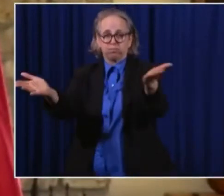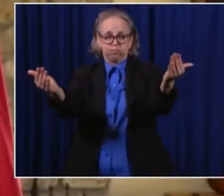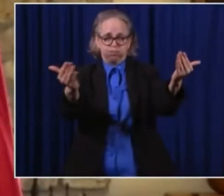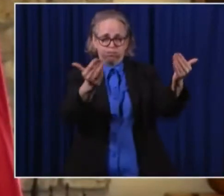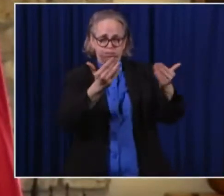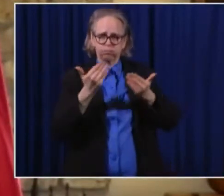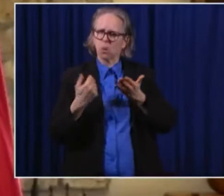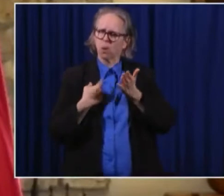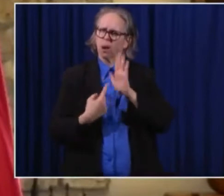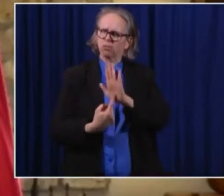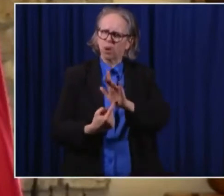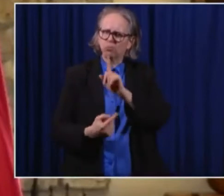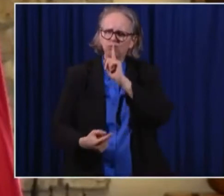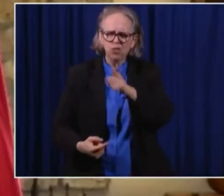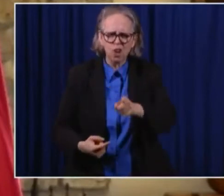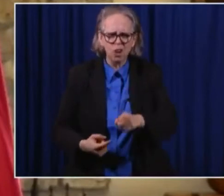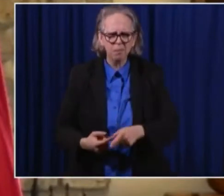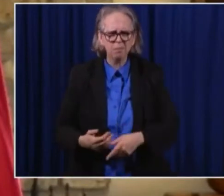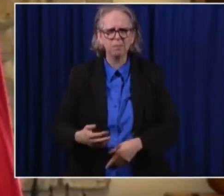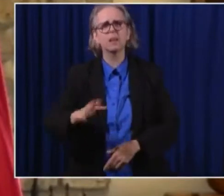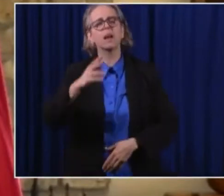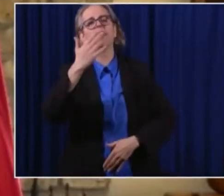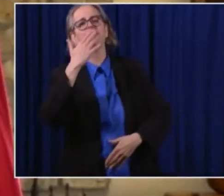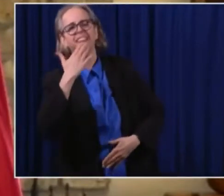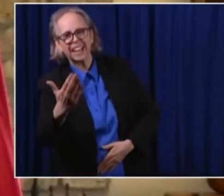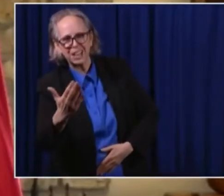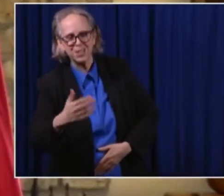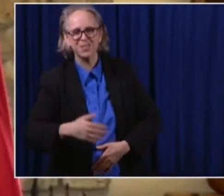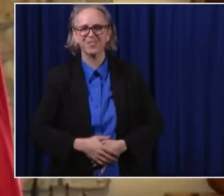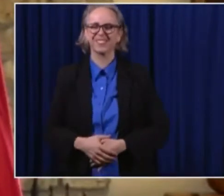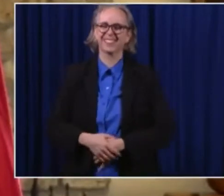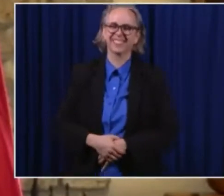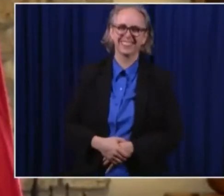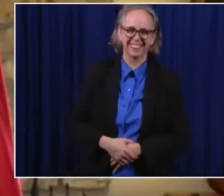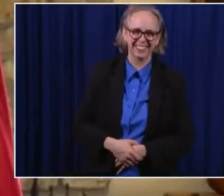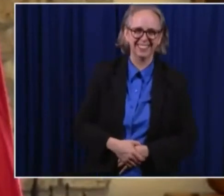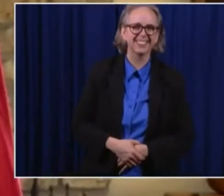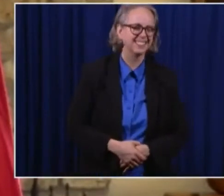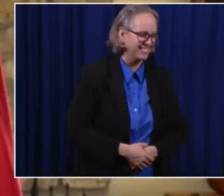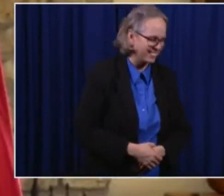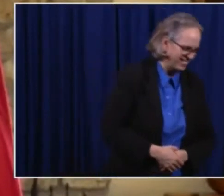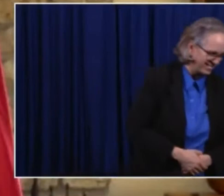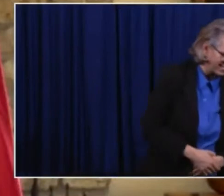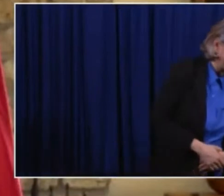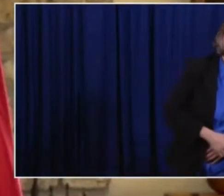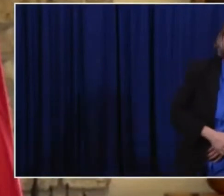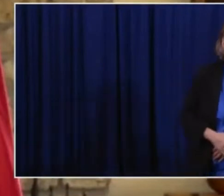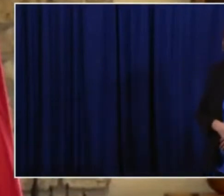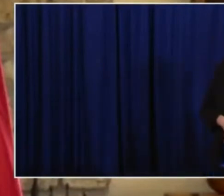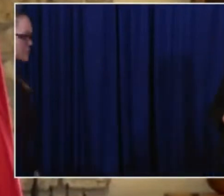Great, thank you. Next question is from Randy Ludlow at the Columbus Dispatch.